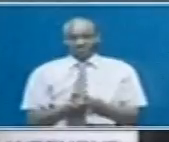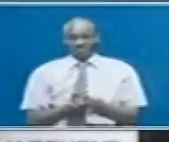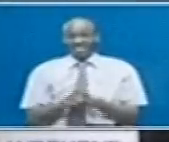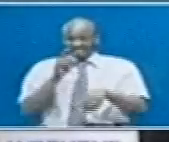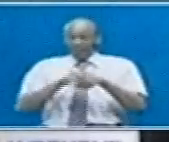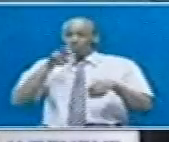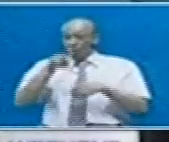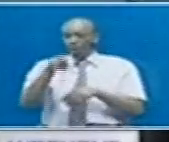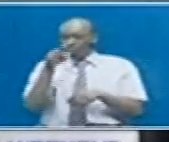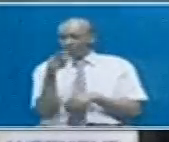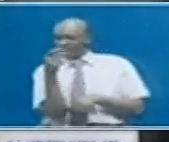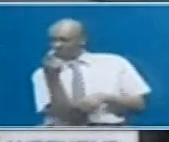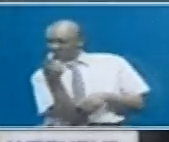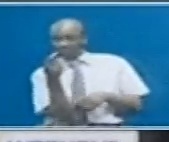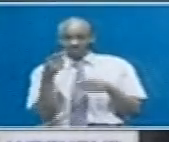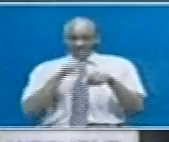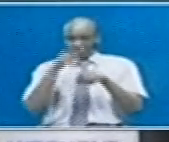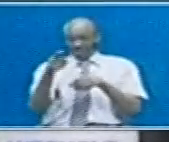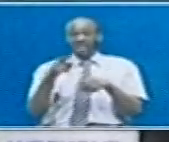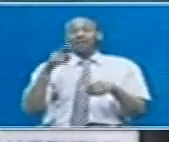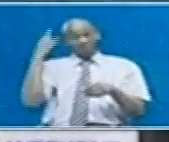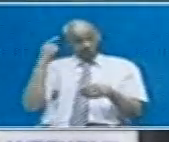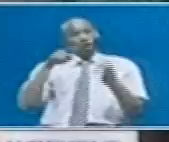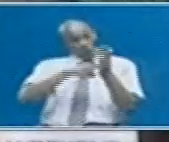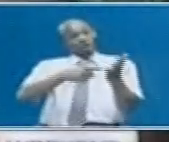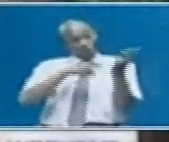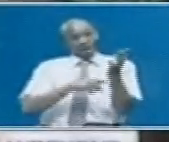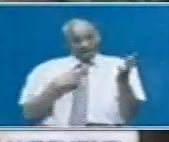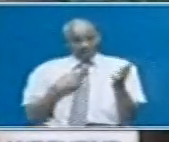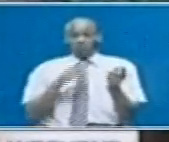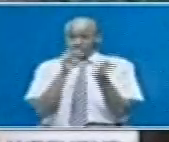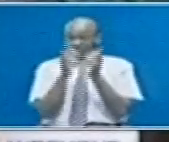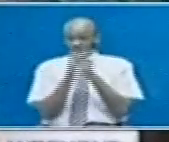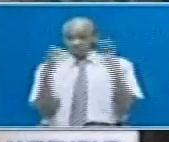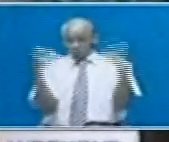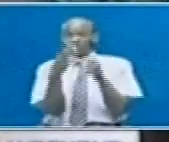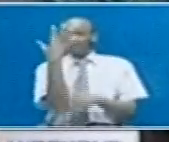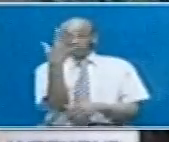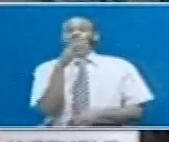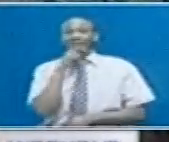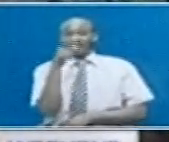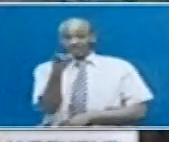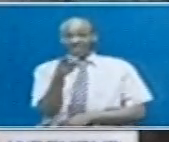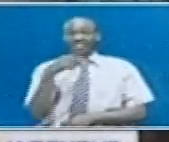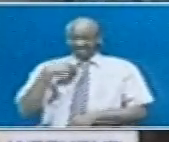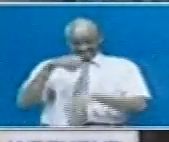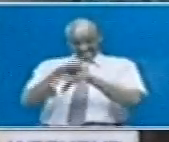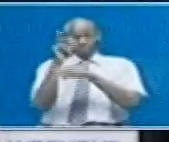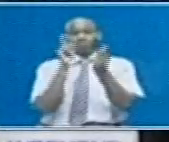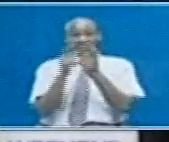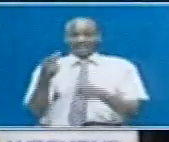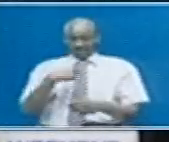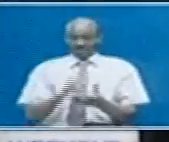After walking for a few meters, according to the instructions given, we meet up with a group of 5 men who had been sent out to meet